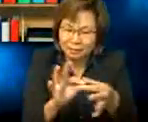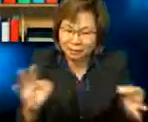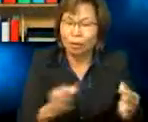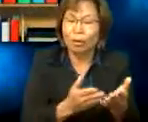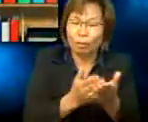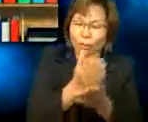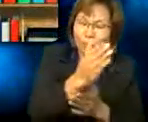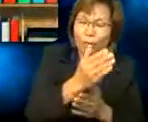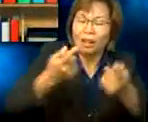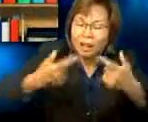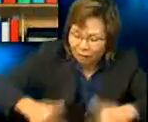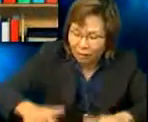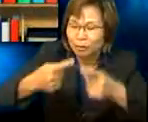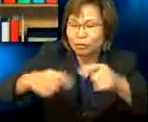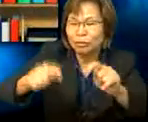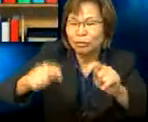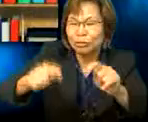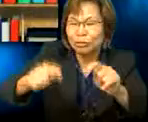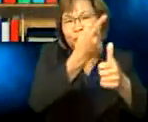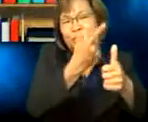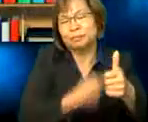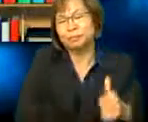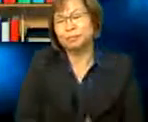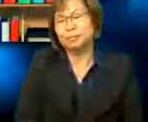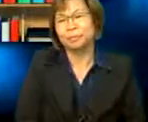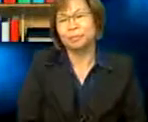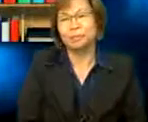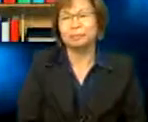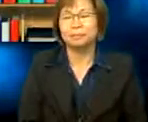right, let me try the first one.